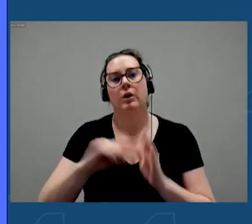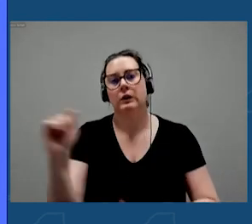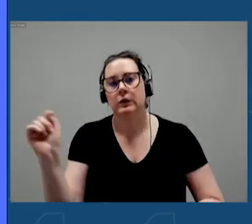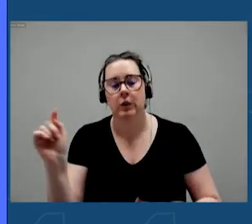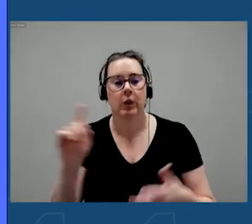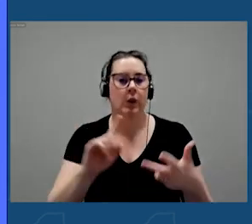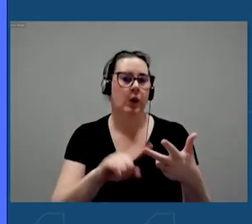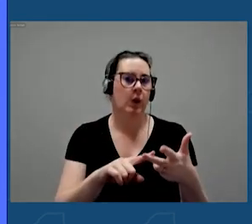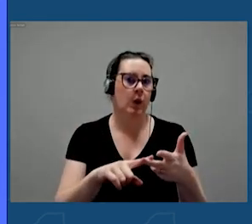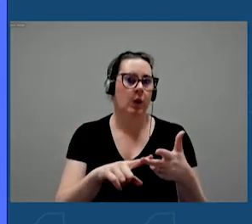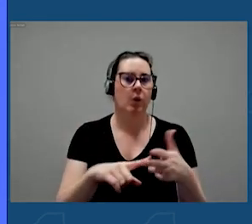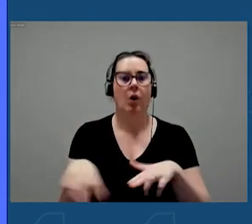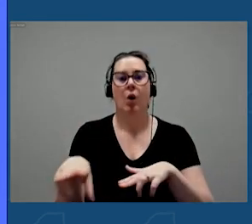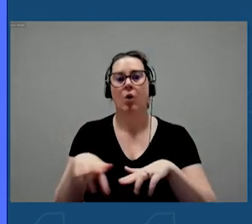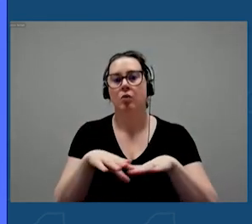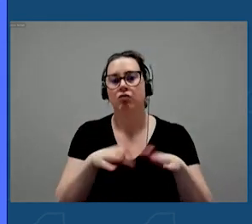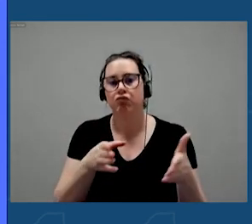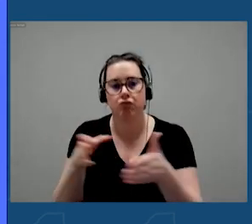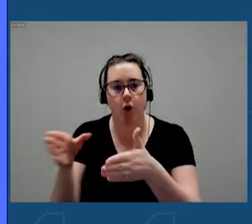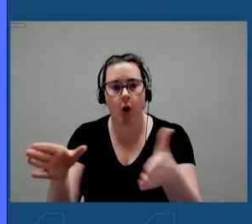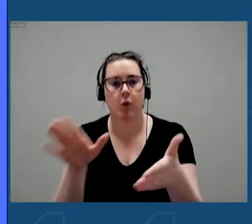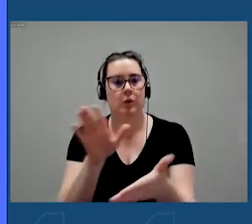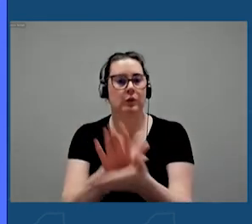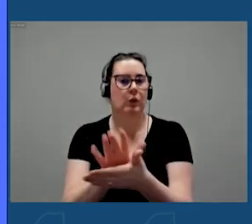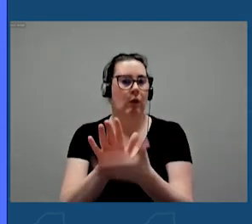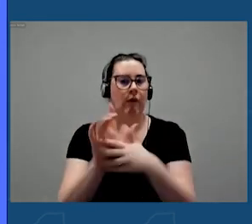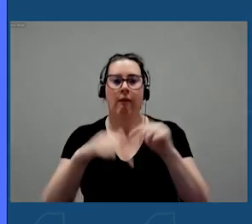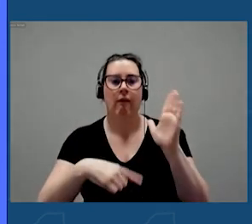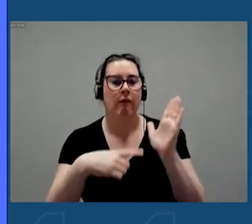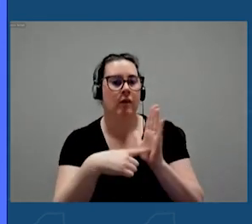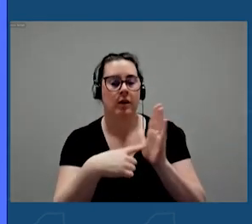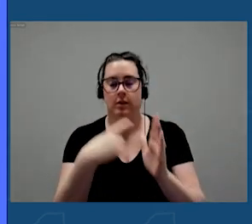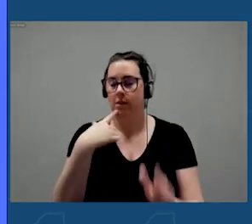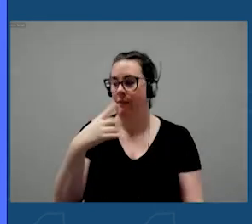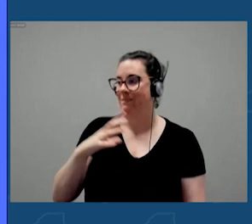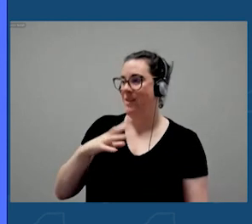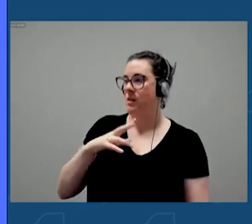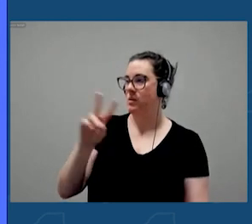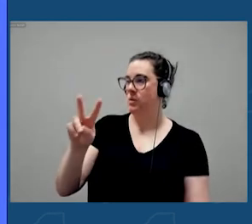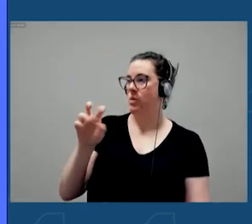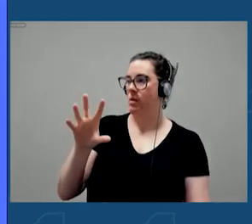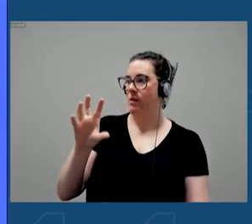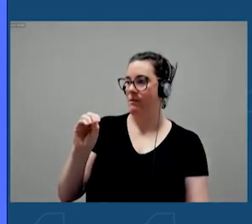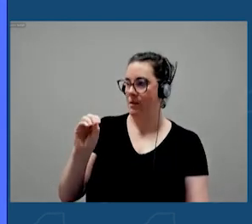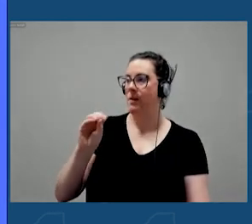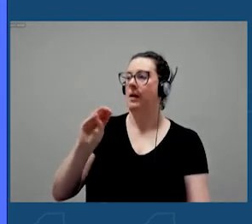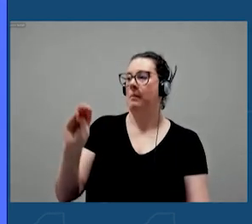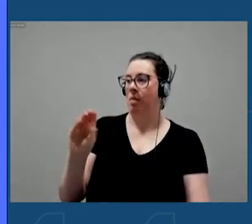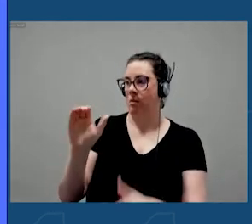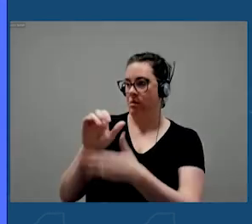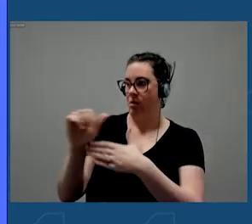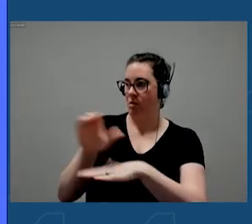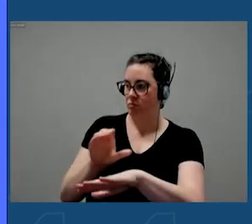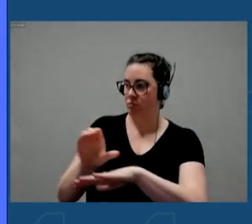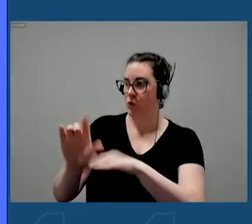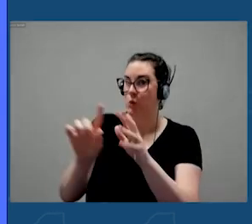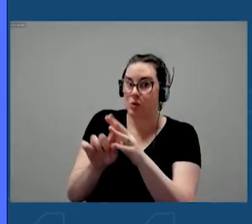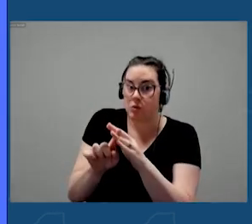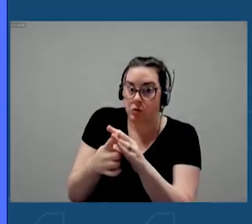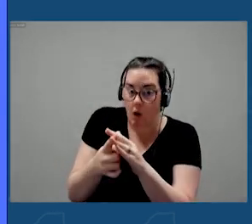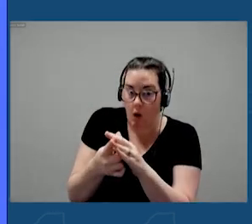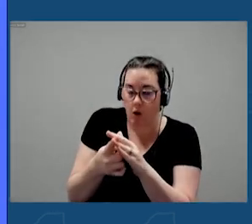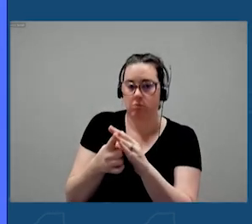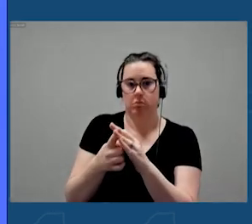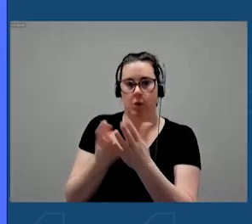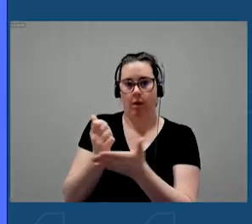that go along with growth, I said, I've got you there too. I put $250 million to start in a fund that'll help defray those costs.